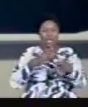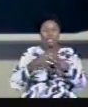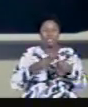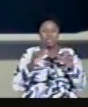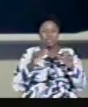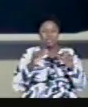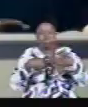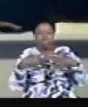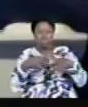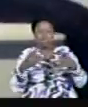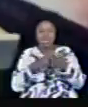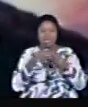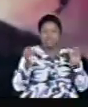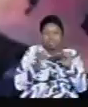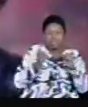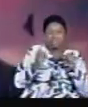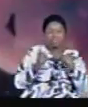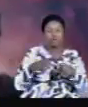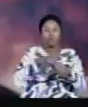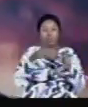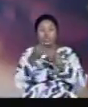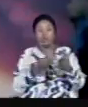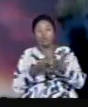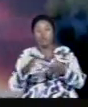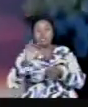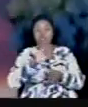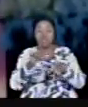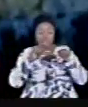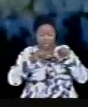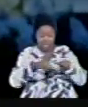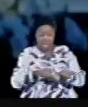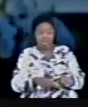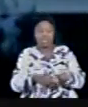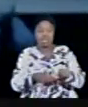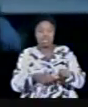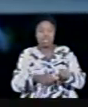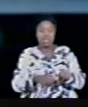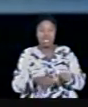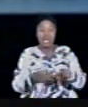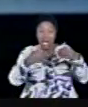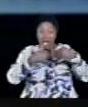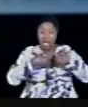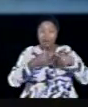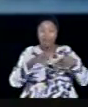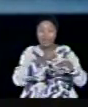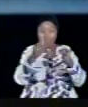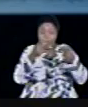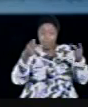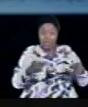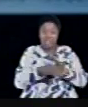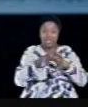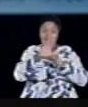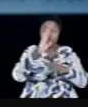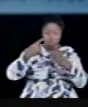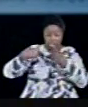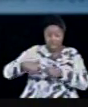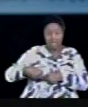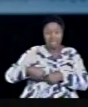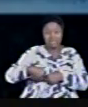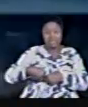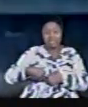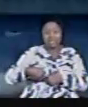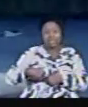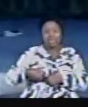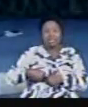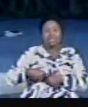you when the Holy Ghost takes residence inside us. His comfort